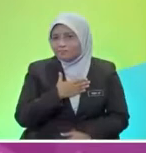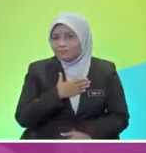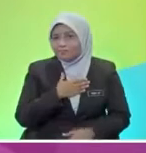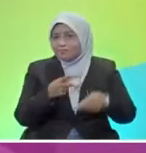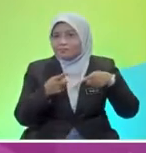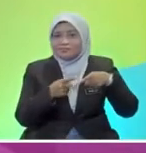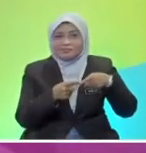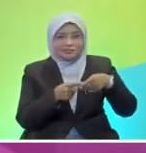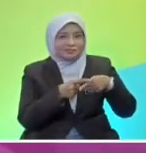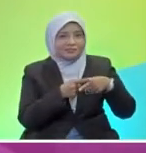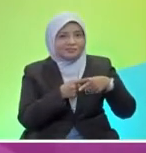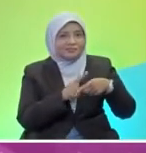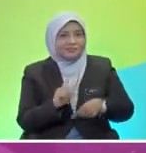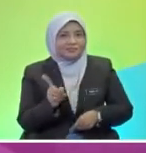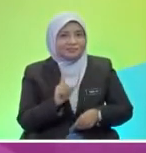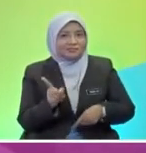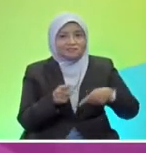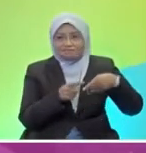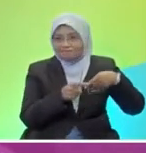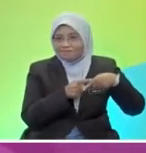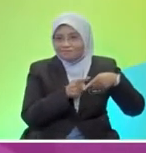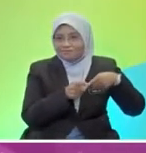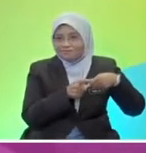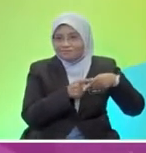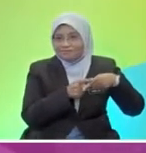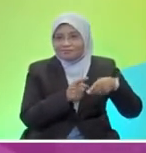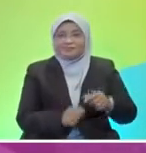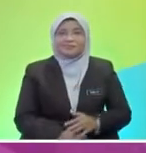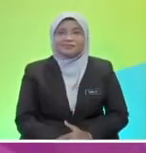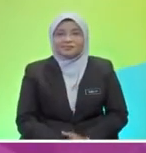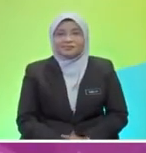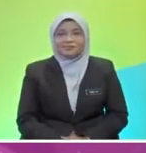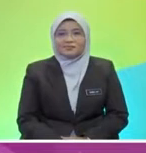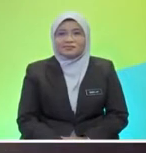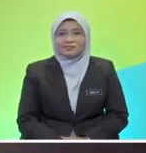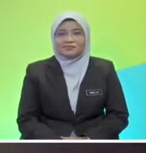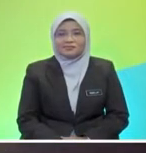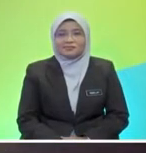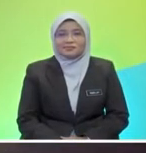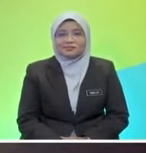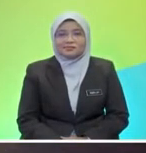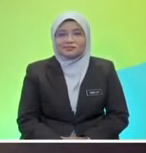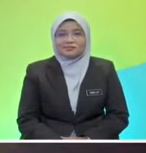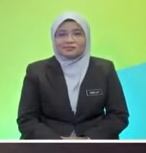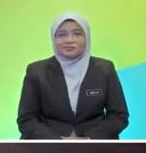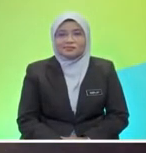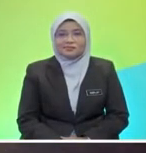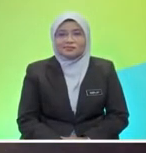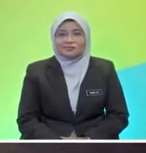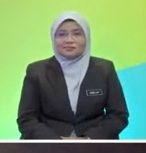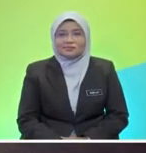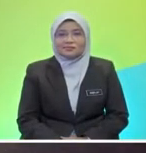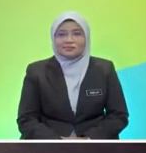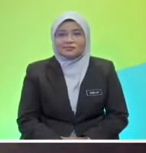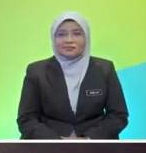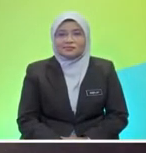fingers? My fingers. Very good. Wow, this was an exciting activity. Very good, Shafika. You are doing it very good.